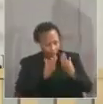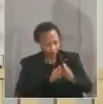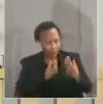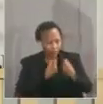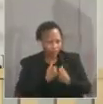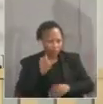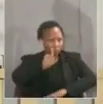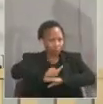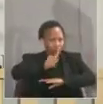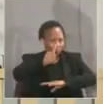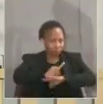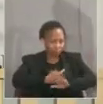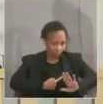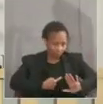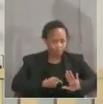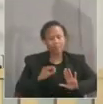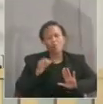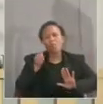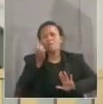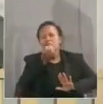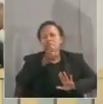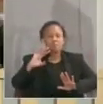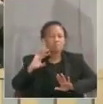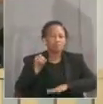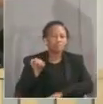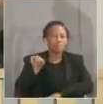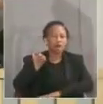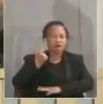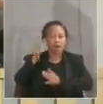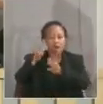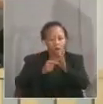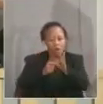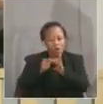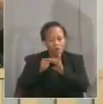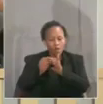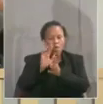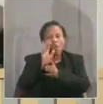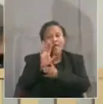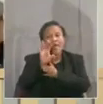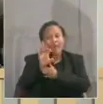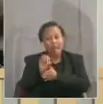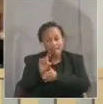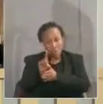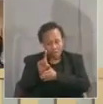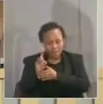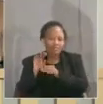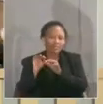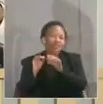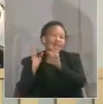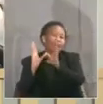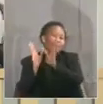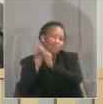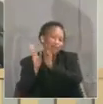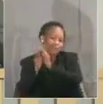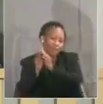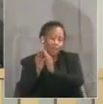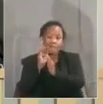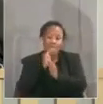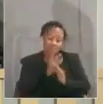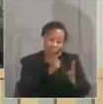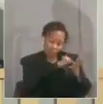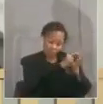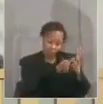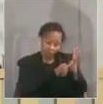then once a week, then they will have that extended mission area meeting where the 4 commanders will sit with